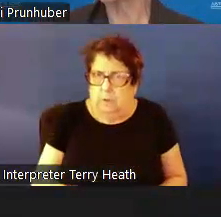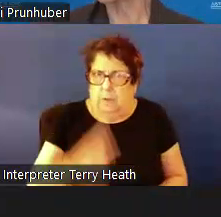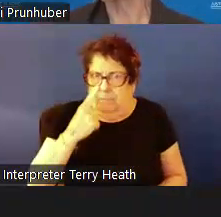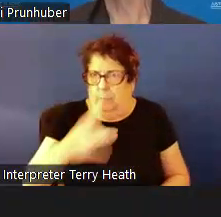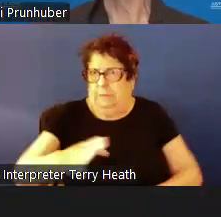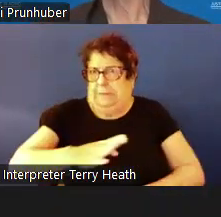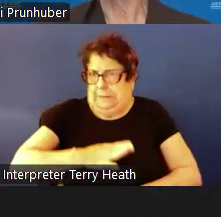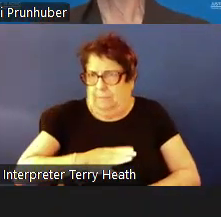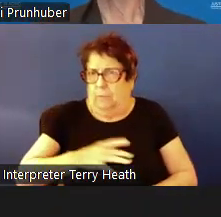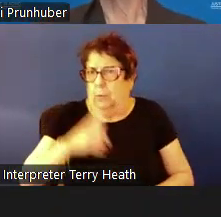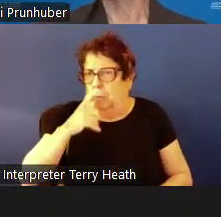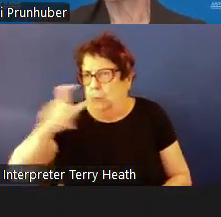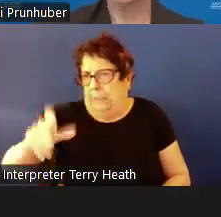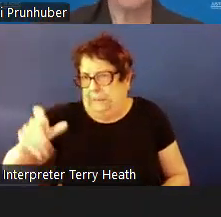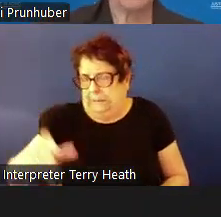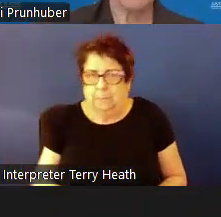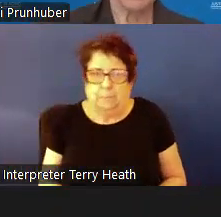Next slide, please.